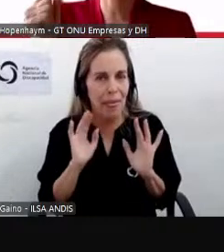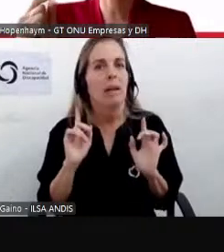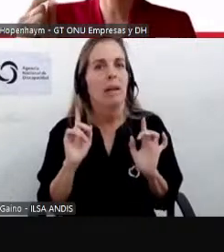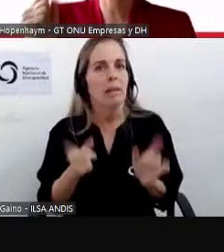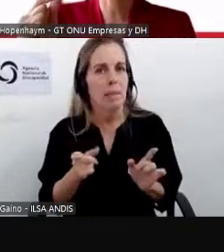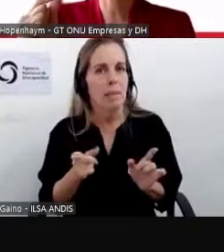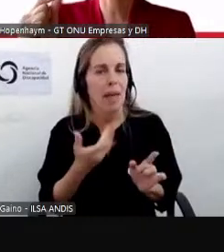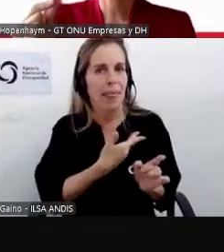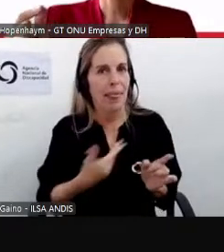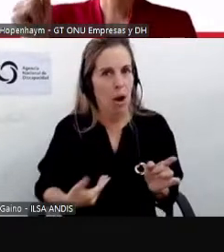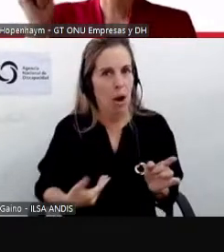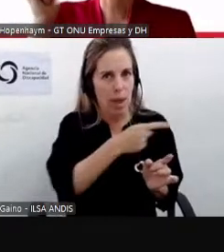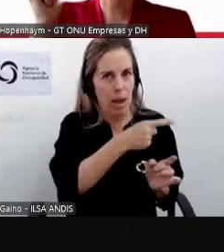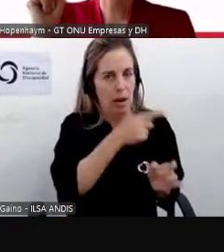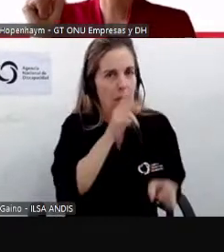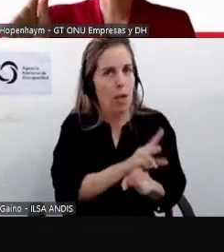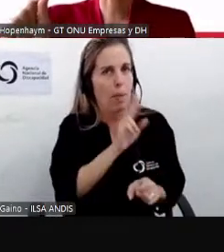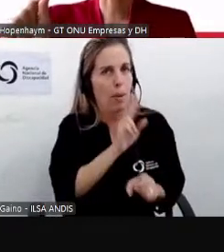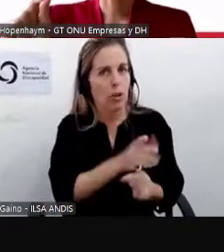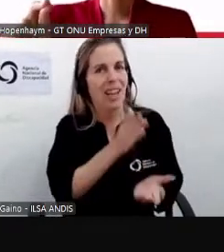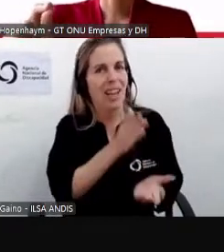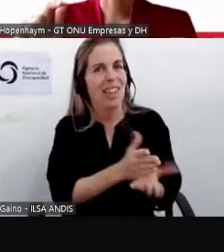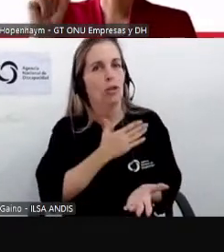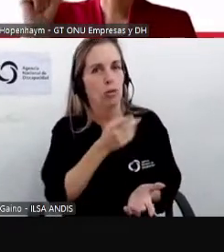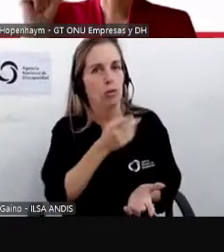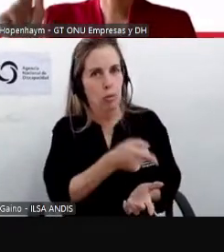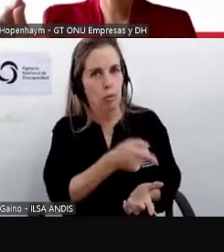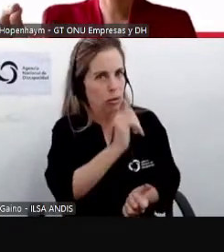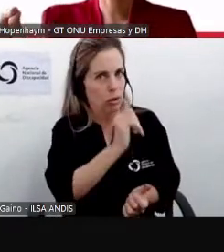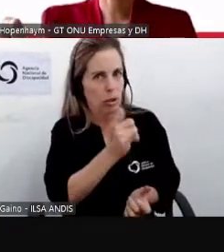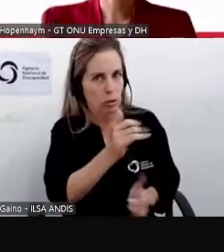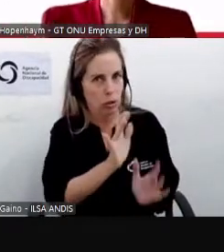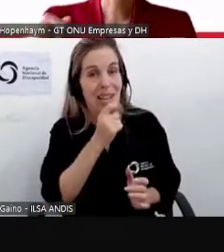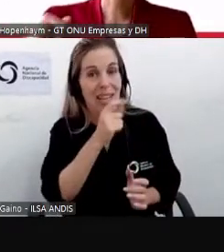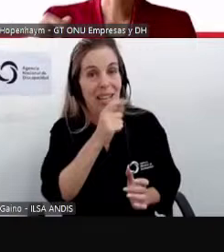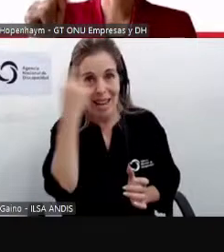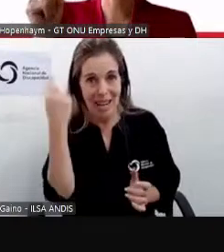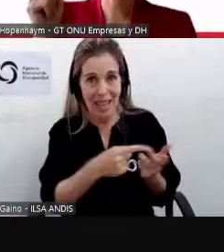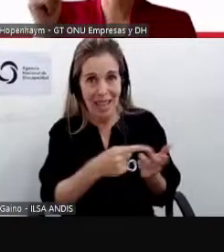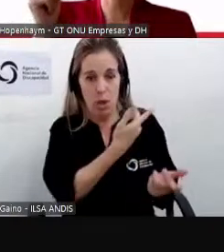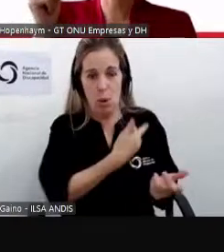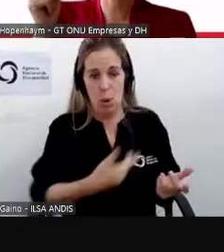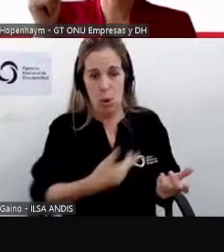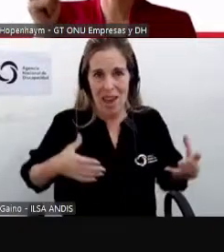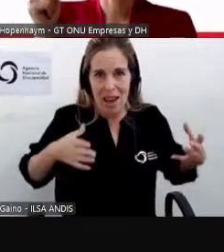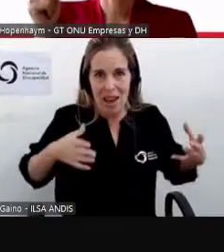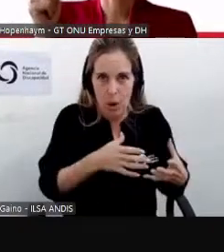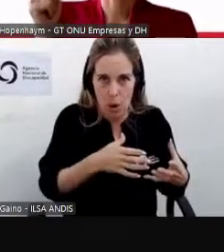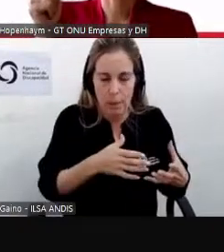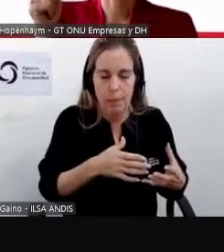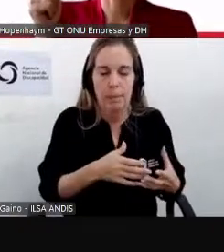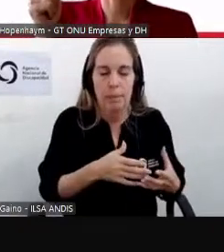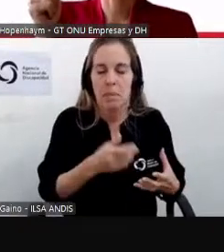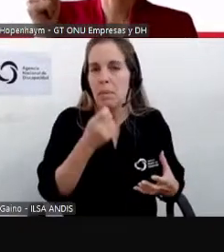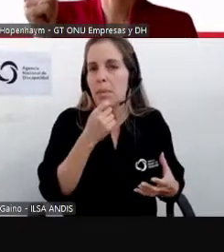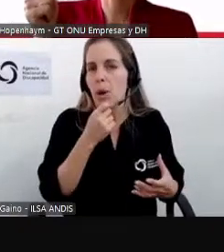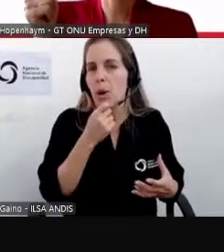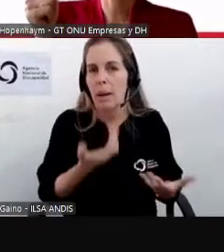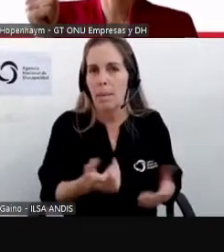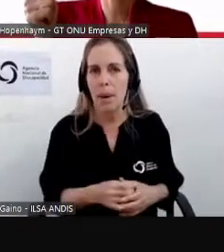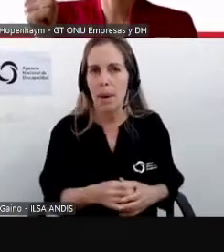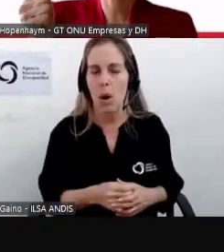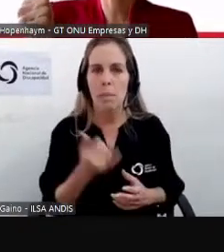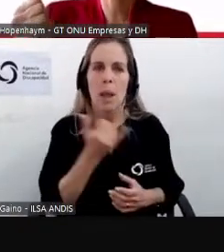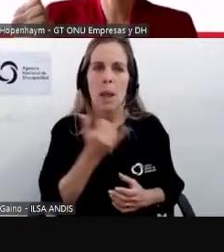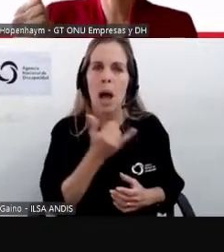the end of the process, we need to revisit the procedures. For instance, the EU guideline approved in June this year, which is mandatory for the 27 members of the EU, applies to the largest European